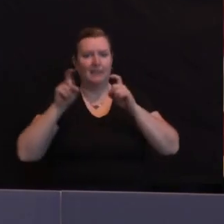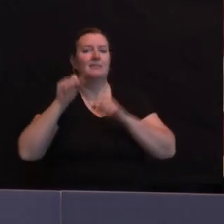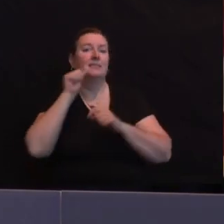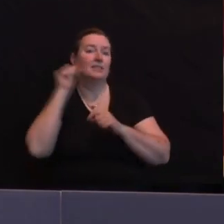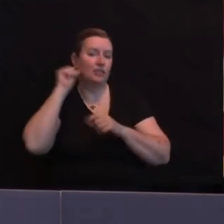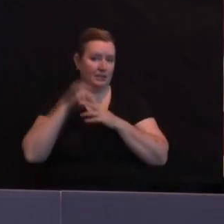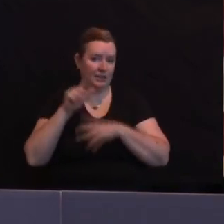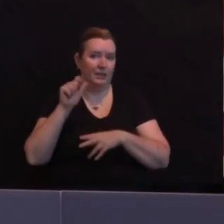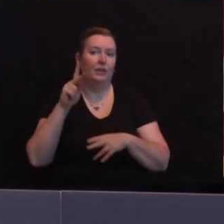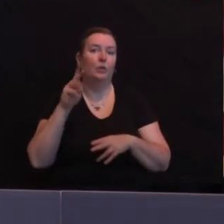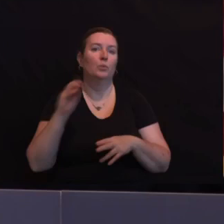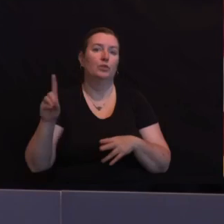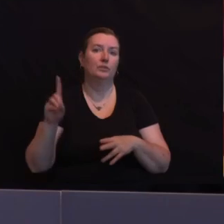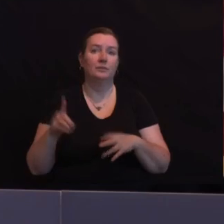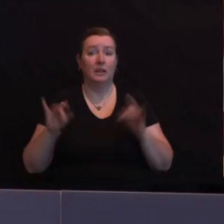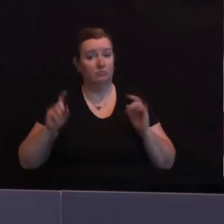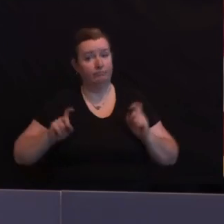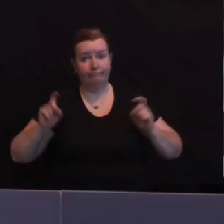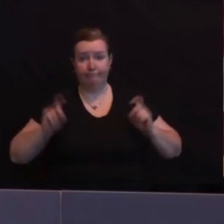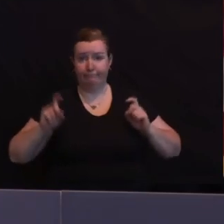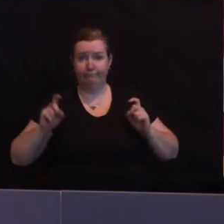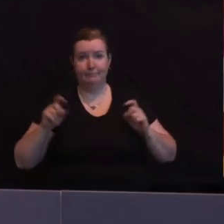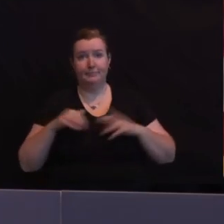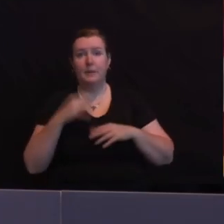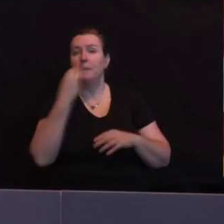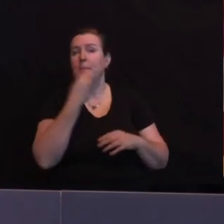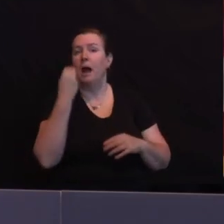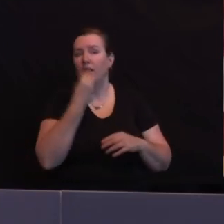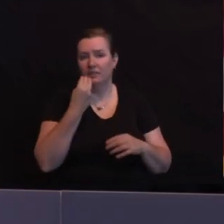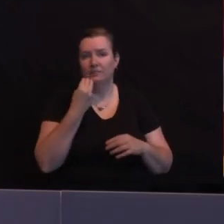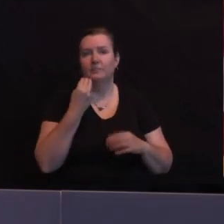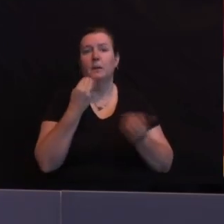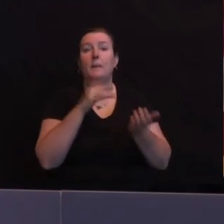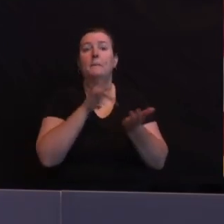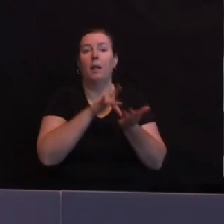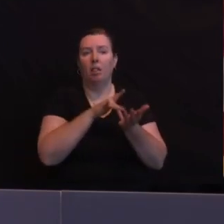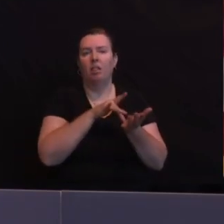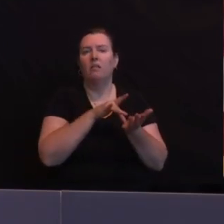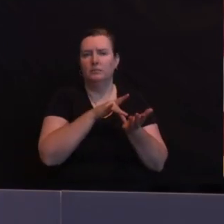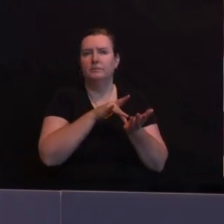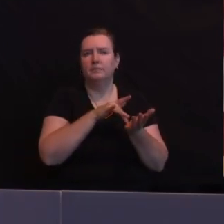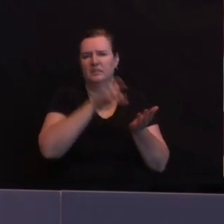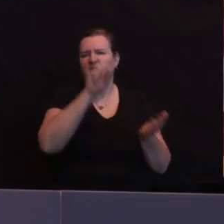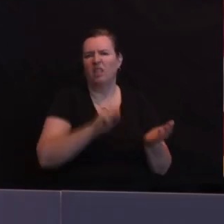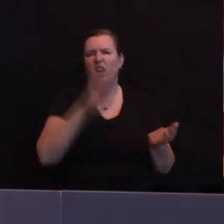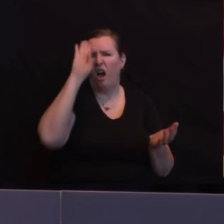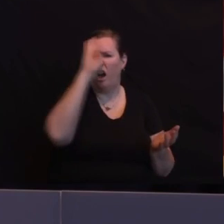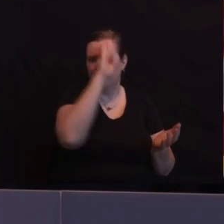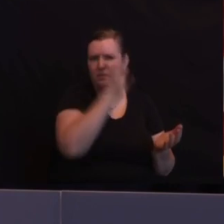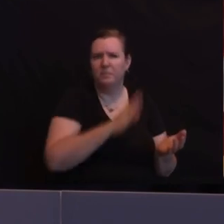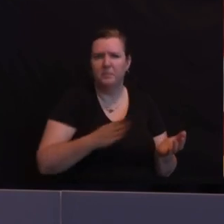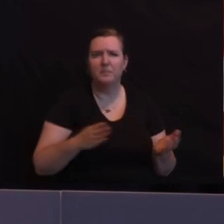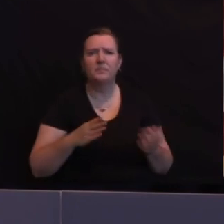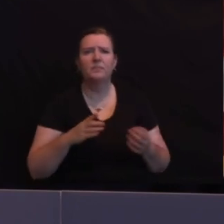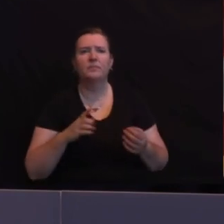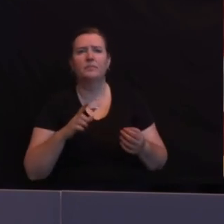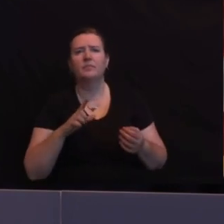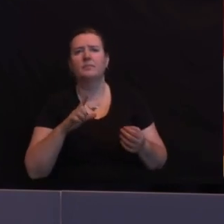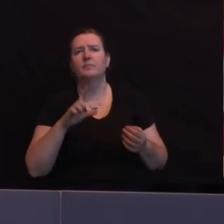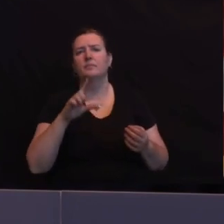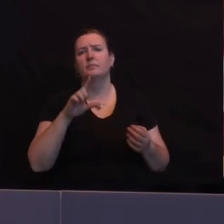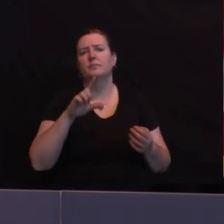Today, there is testing available at the Monmouth Medical Southern Campus in Lakewood and Lakewood High School. Tomorrow, there will be testing at the